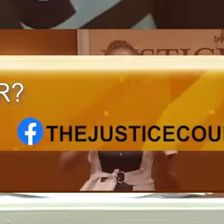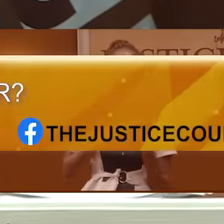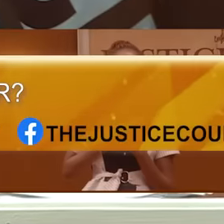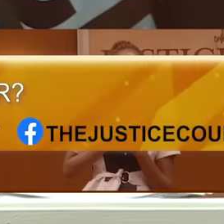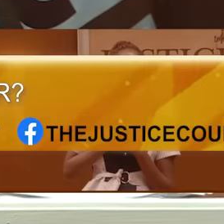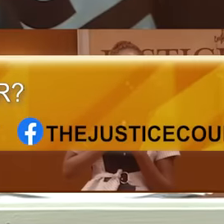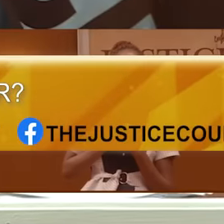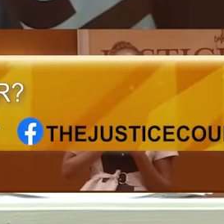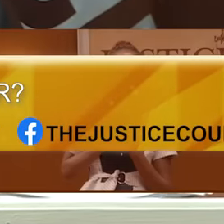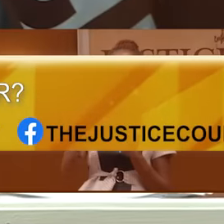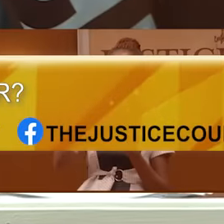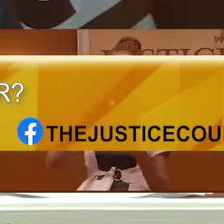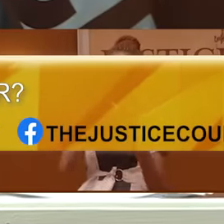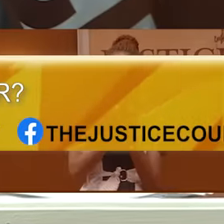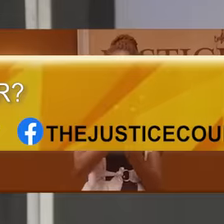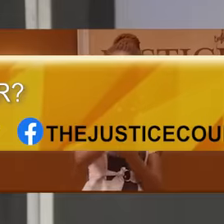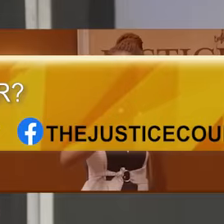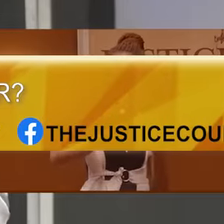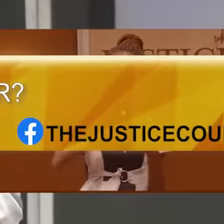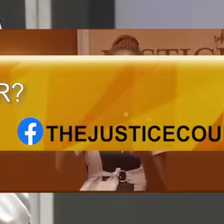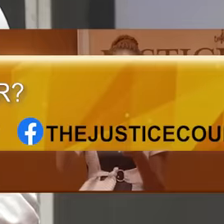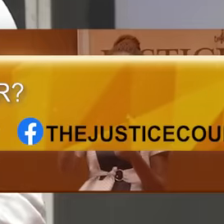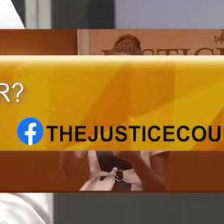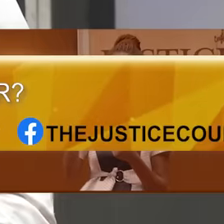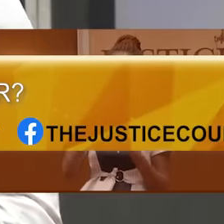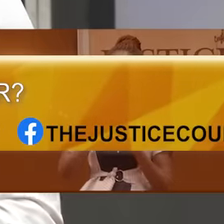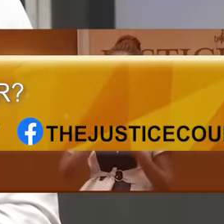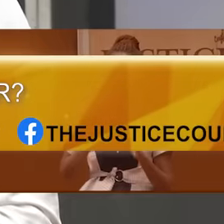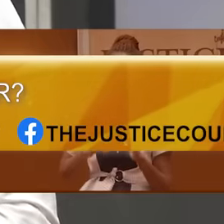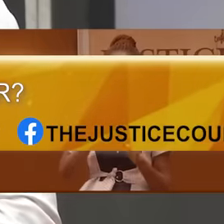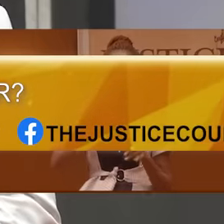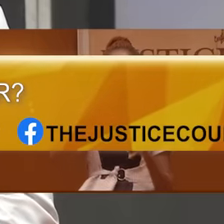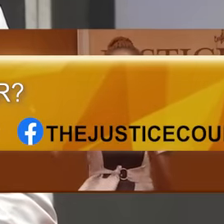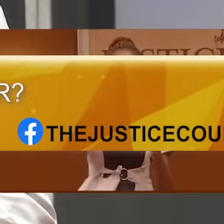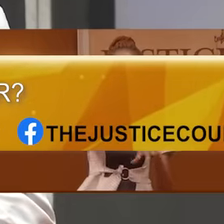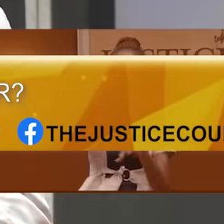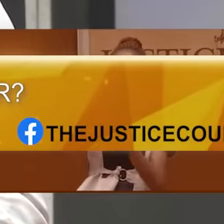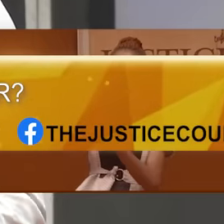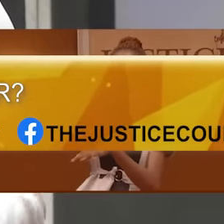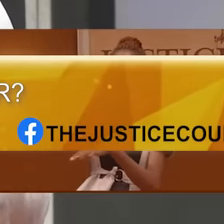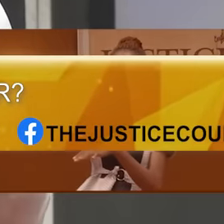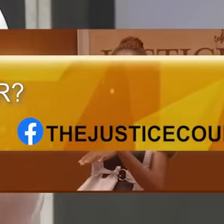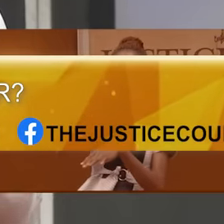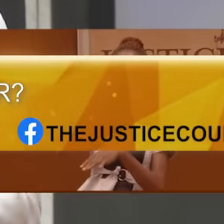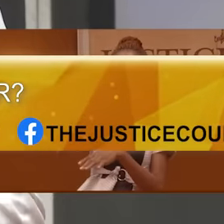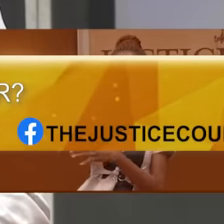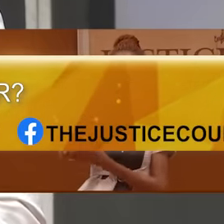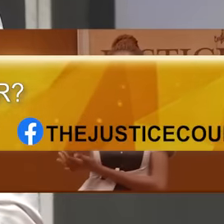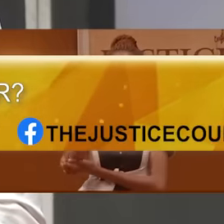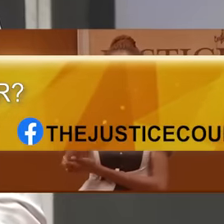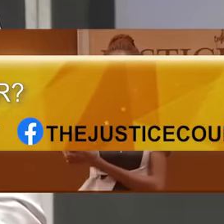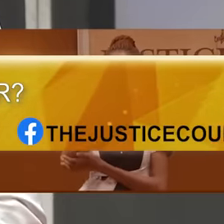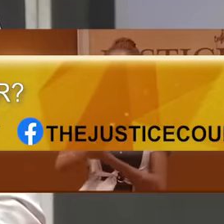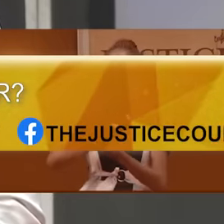he was going to take the kids. Are you stopping from seeing the children? No. I've never, because even when he sent that 30K, I was like, I did